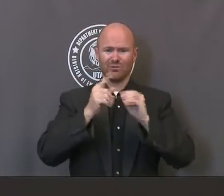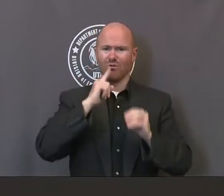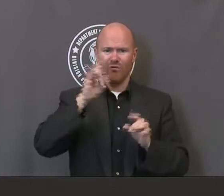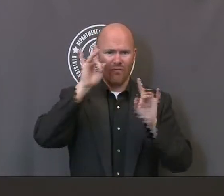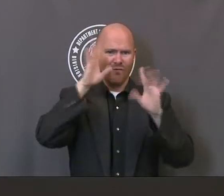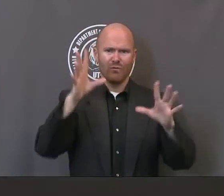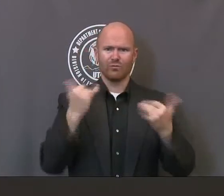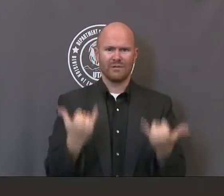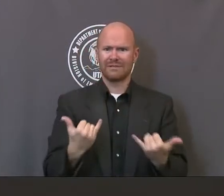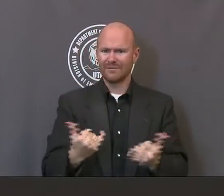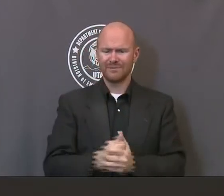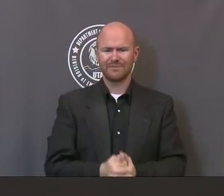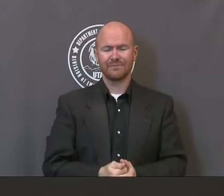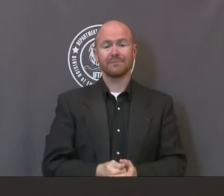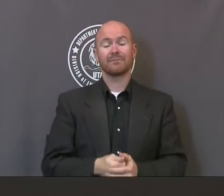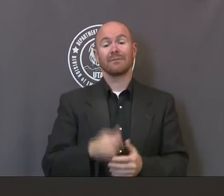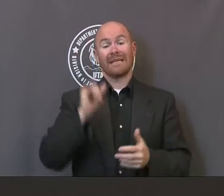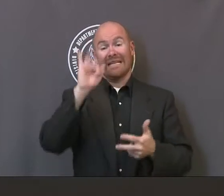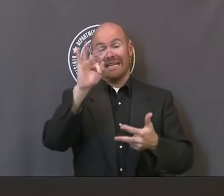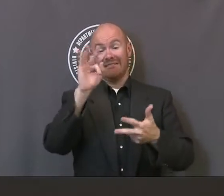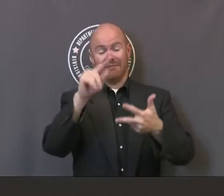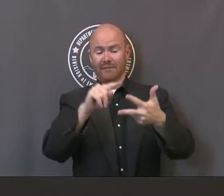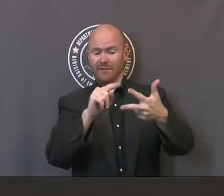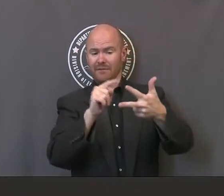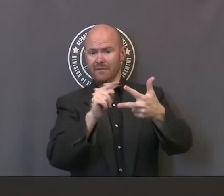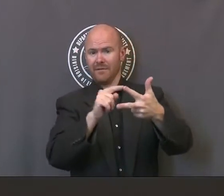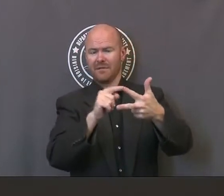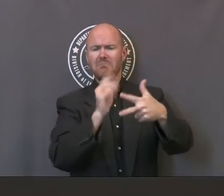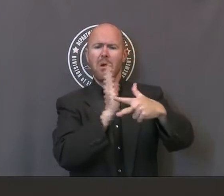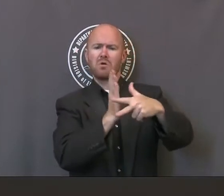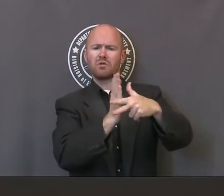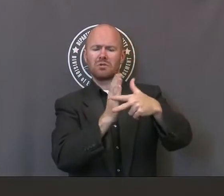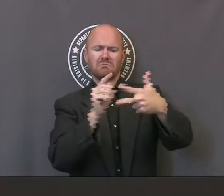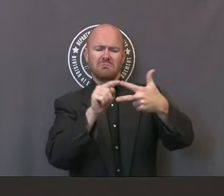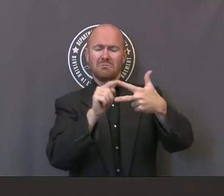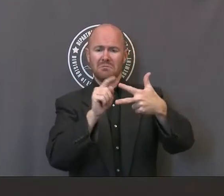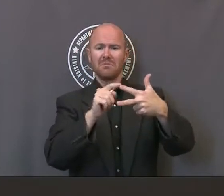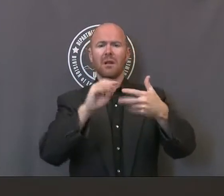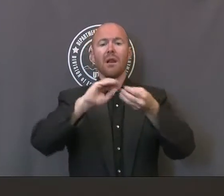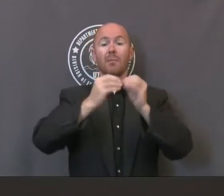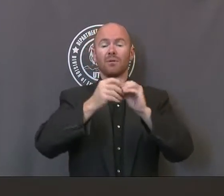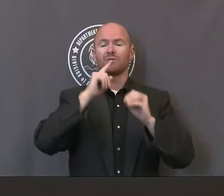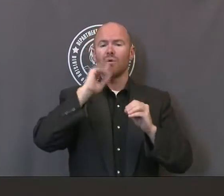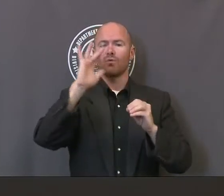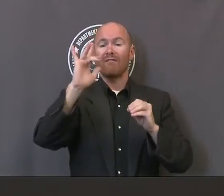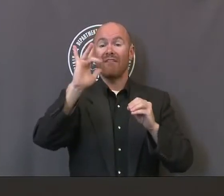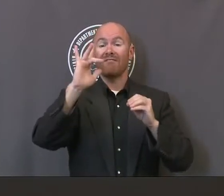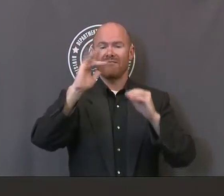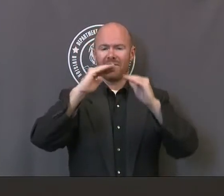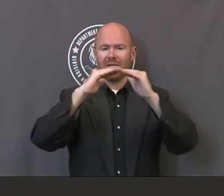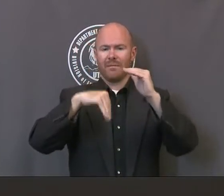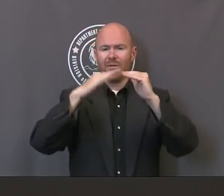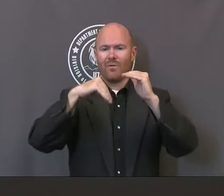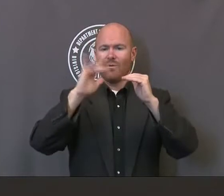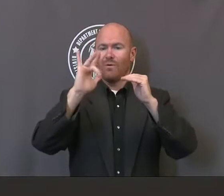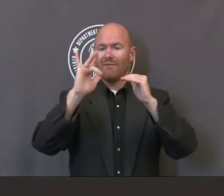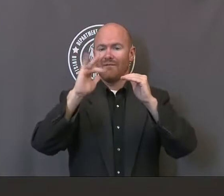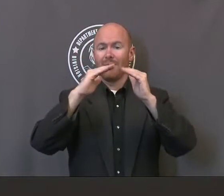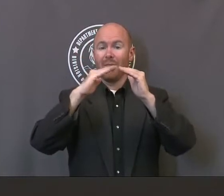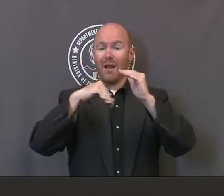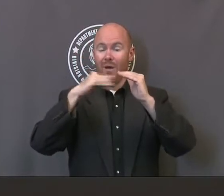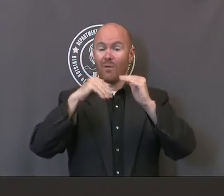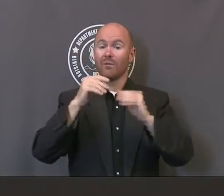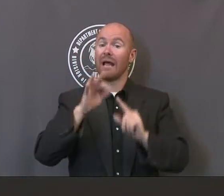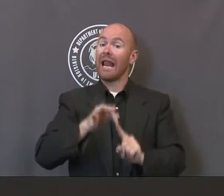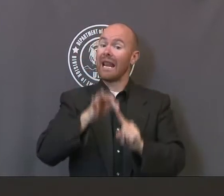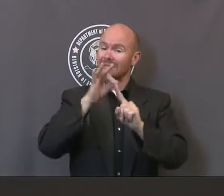future. In counties designated as moderate transmission, these gatherings are limited to 25 or fewer, unless masks are worn.